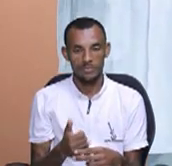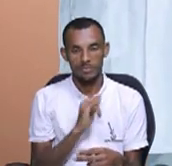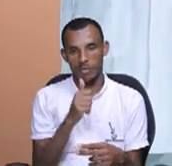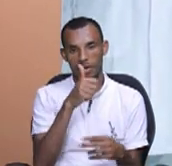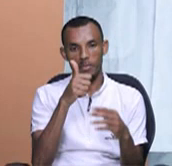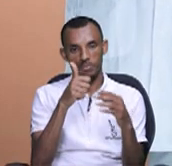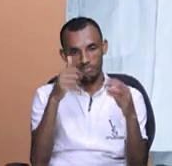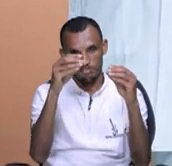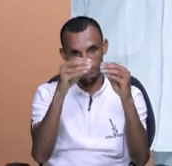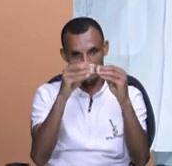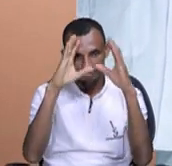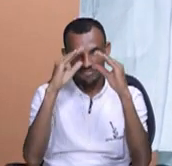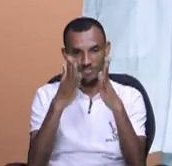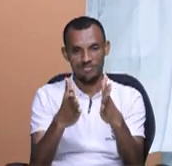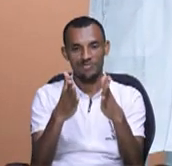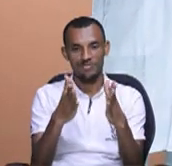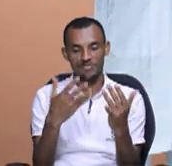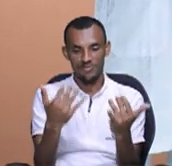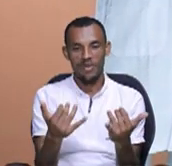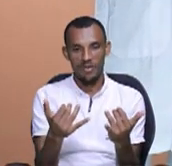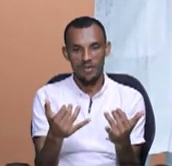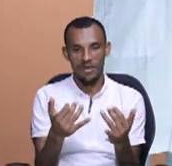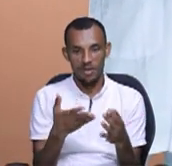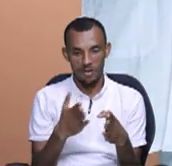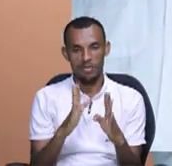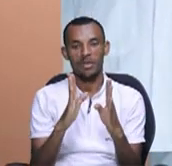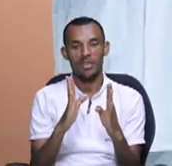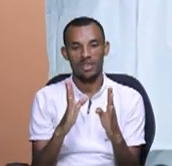I am mathematics teacher. Now let me